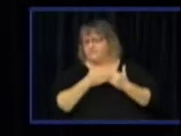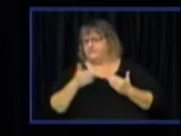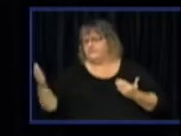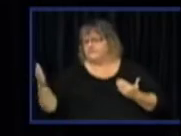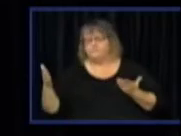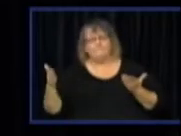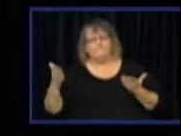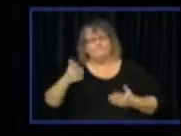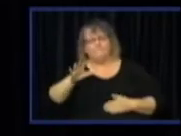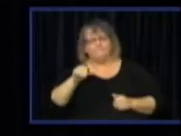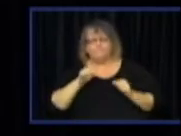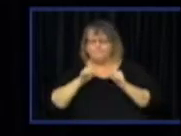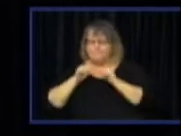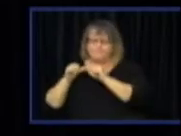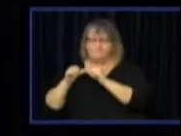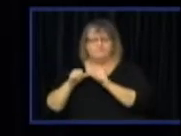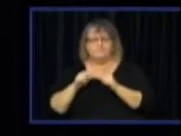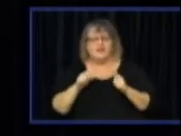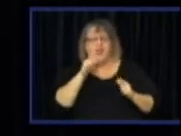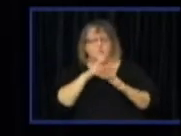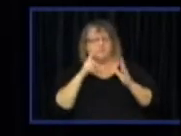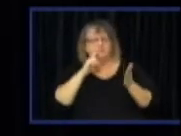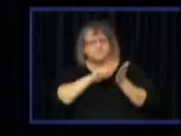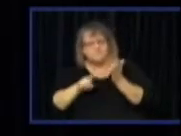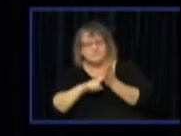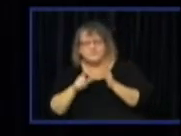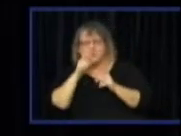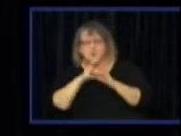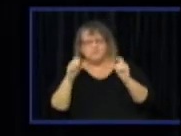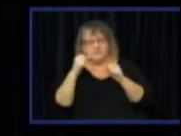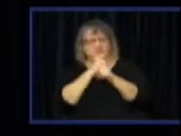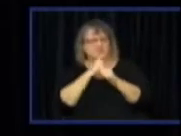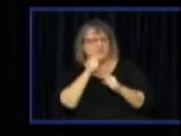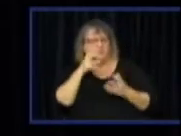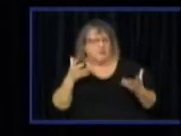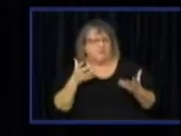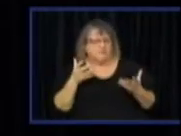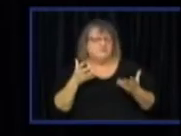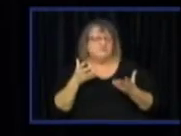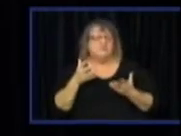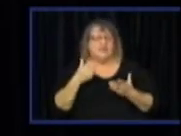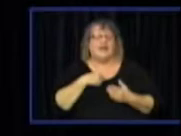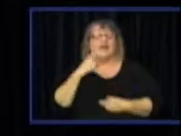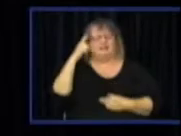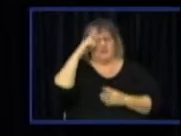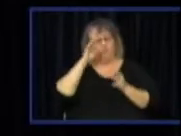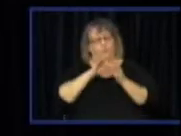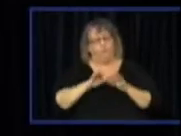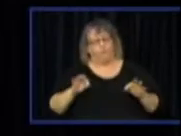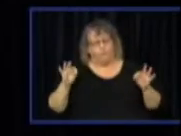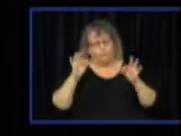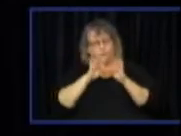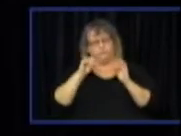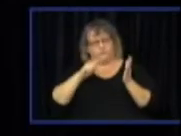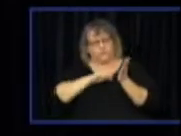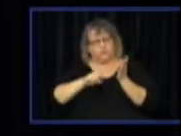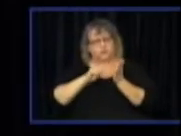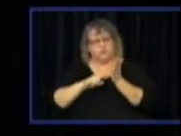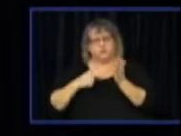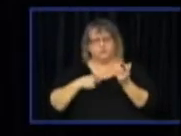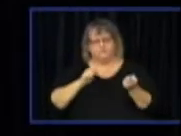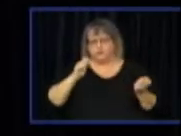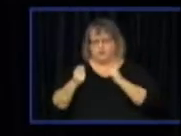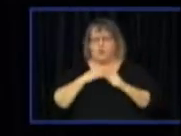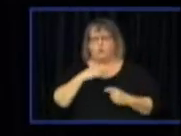disease more long term has not been a focus in our research. And so that's why I think that it's very important for us to